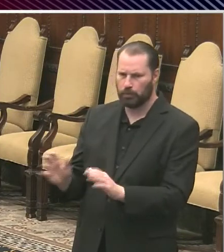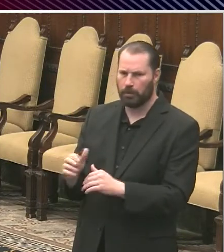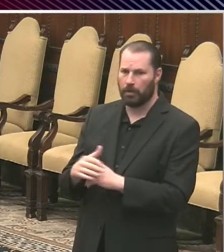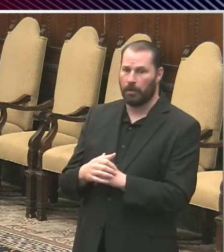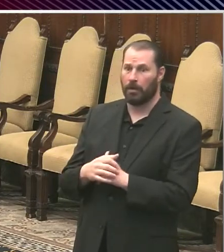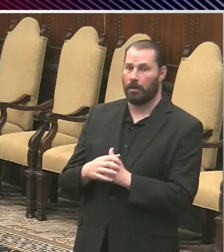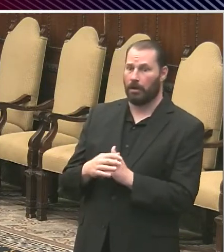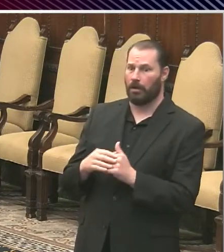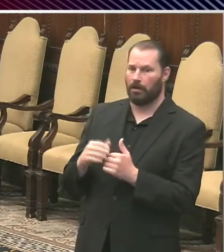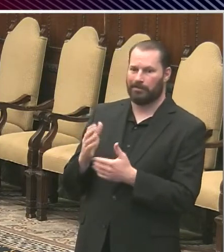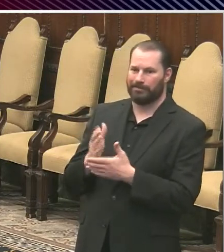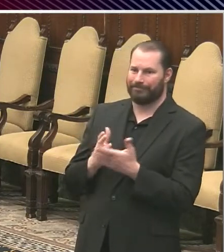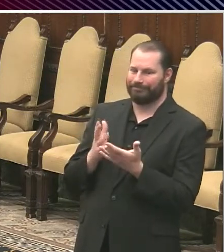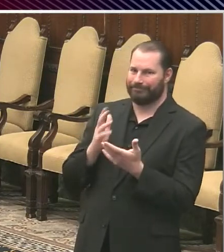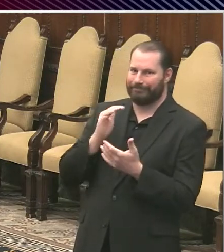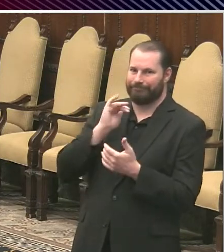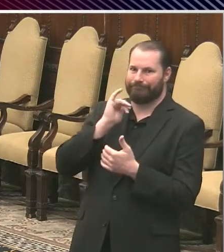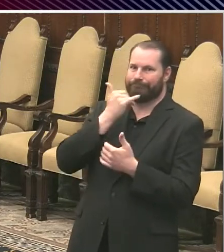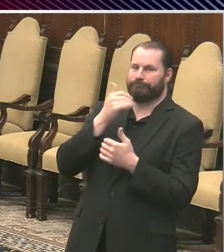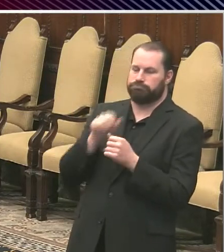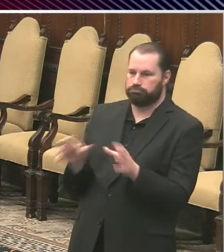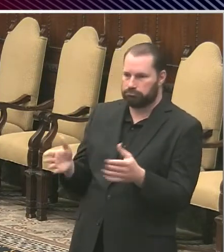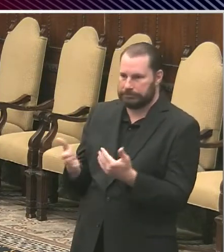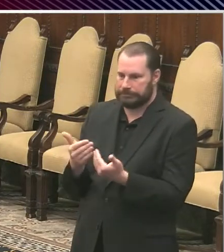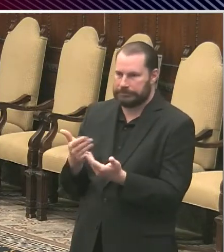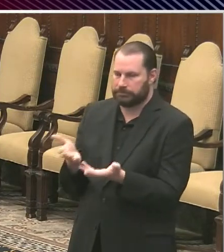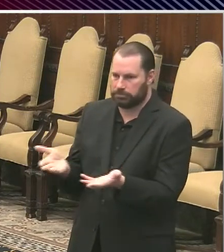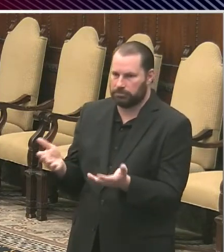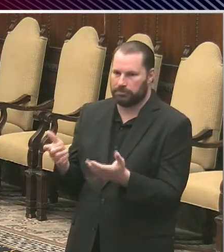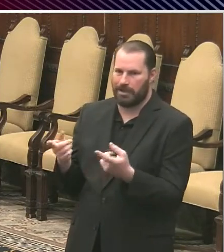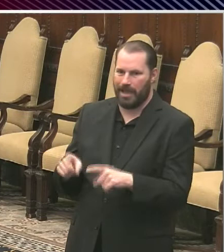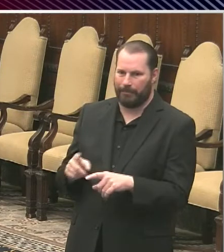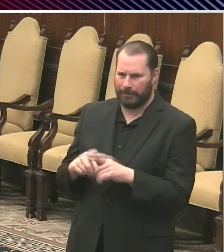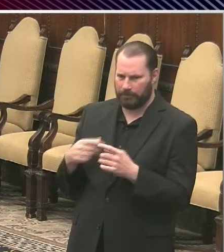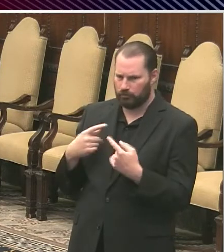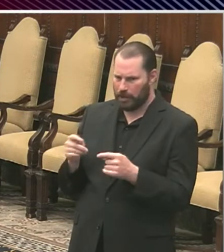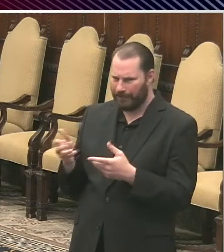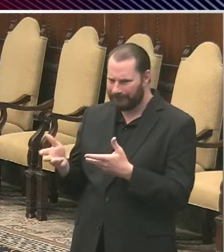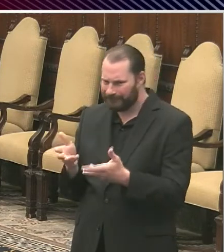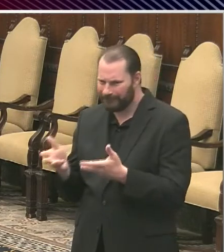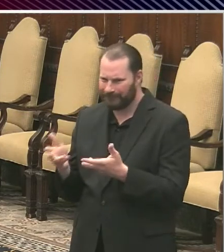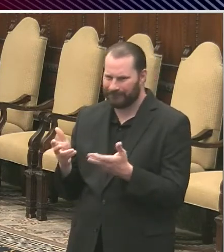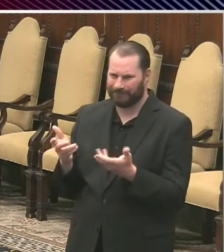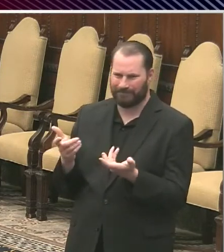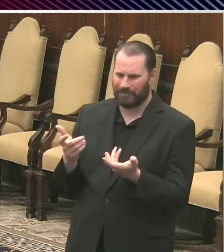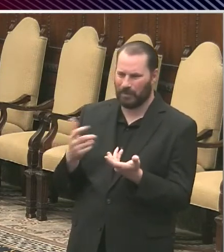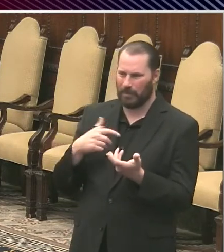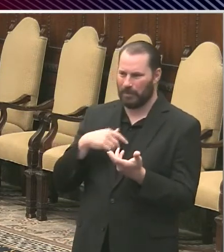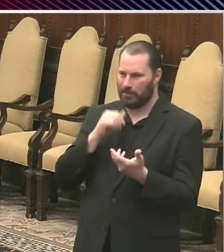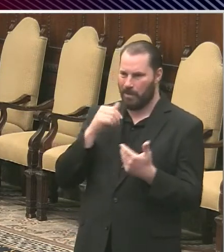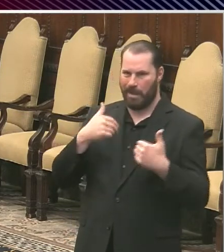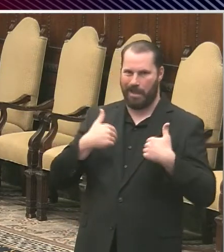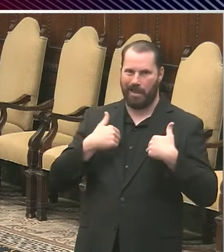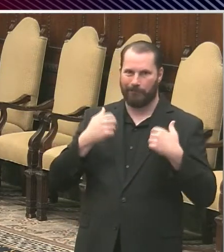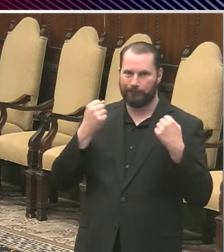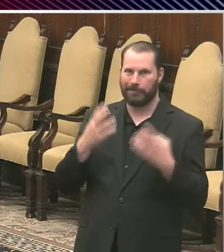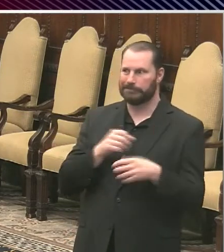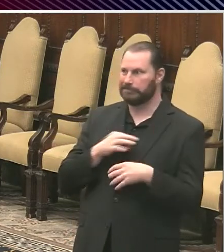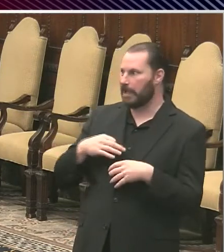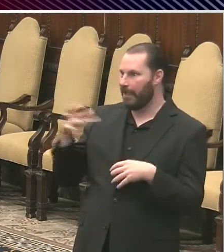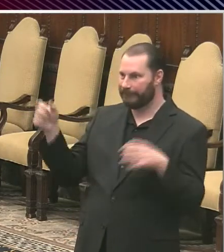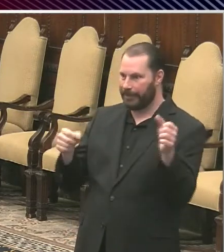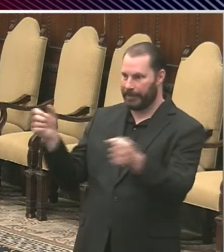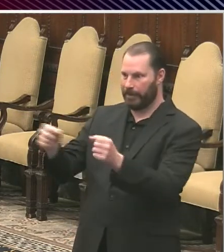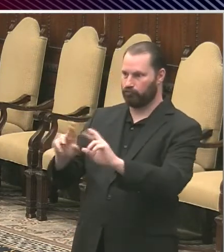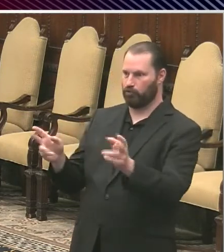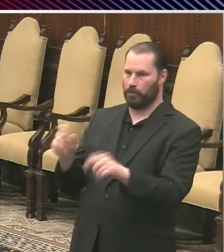We don't have the ability with the large number of nursing homes to be putting staff in there. So it's our expert advices that we think is the best resources. We do have experts here,